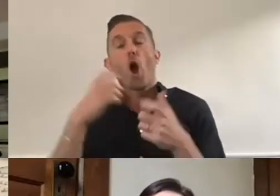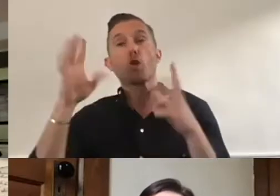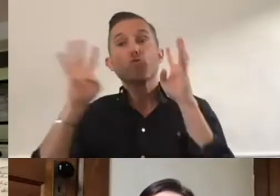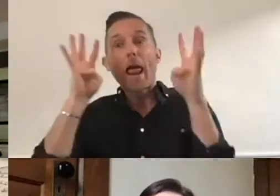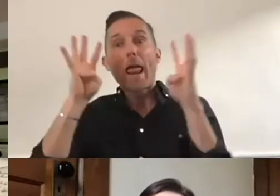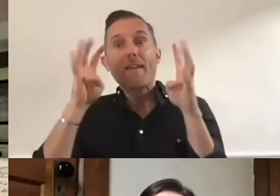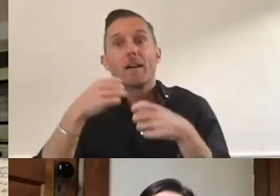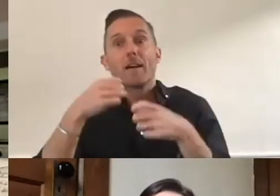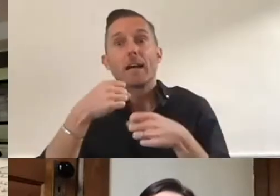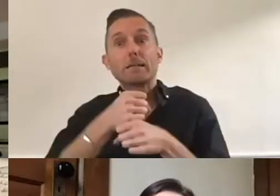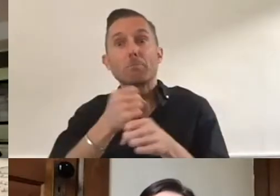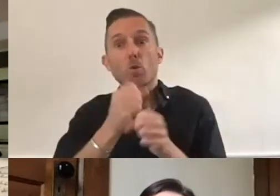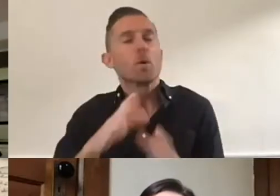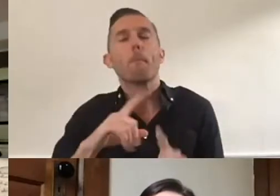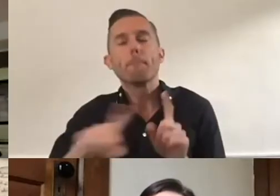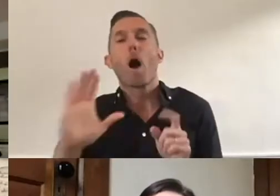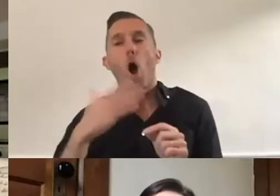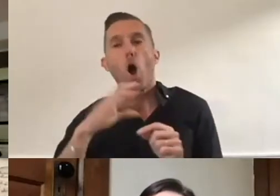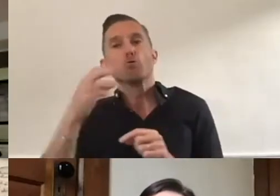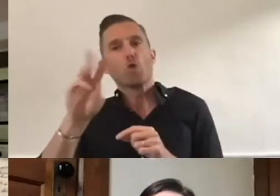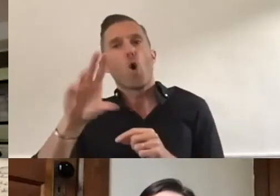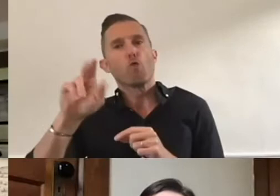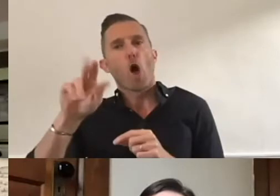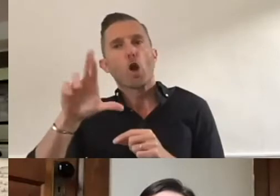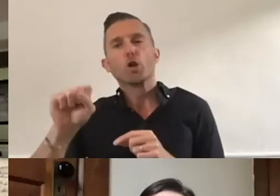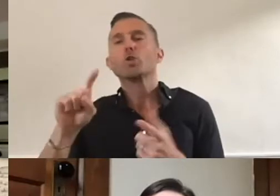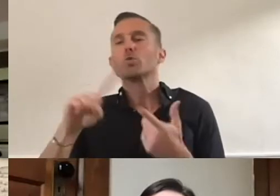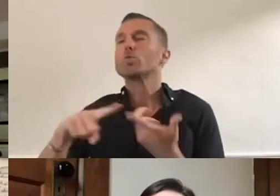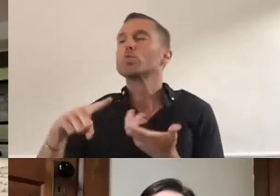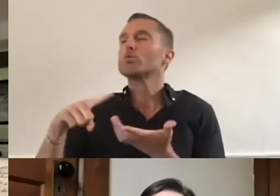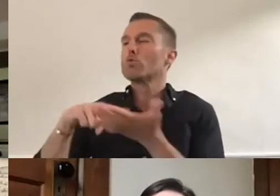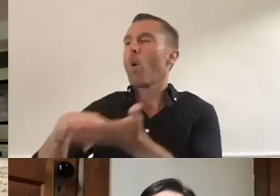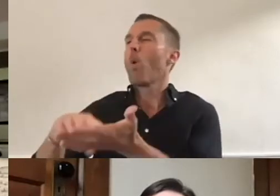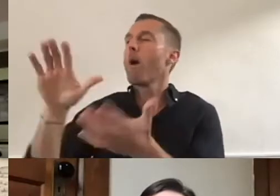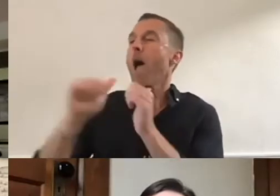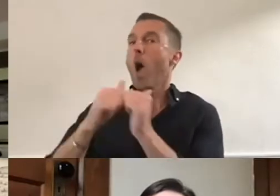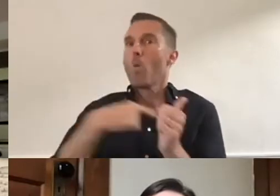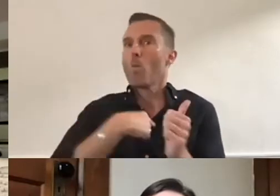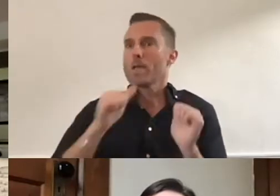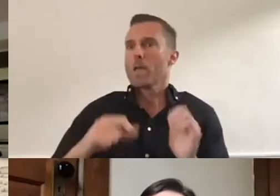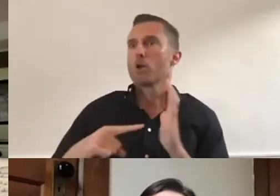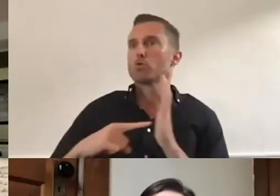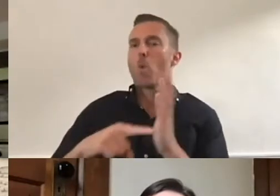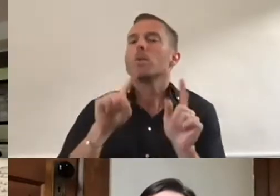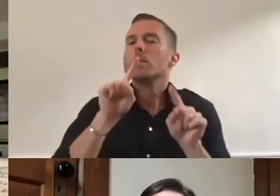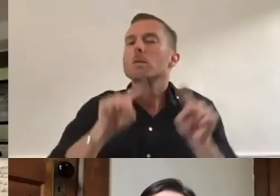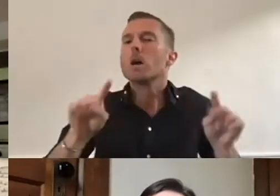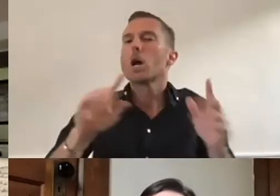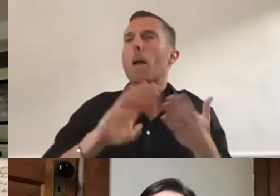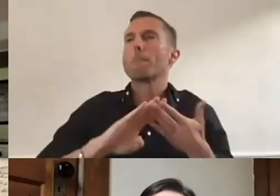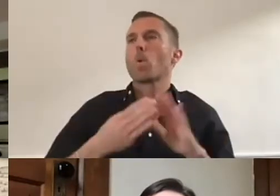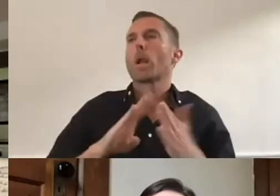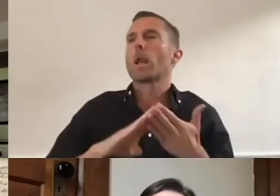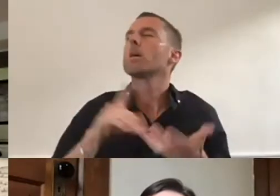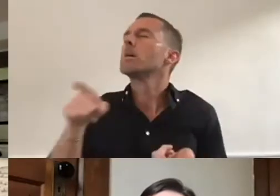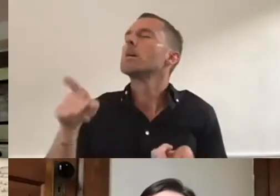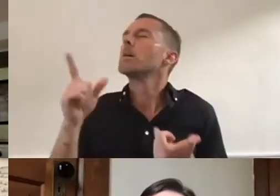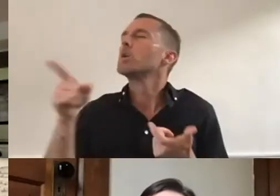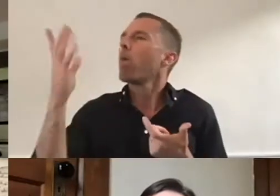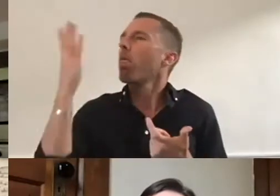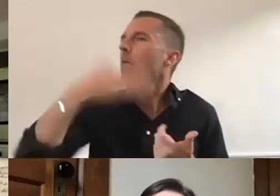about how they, this community should be portrayed in television. What are some of the blind spots? What are some of the best